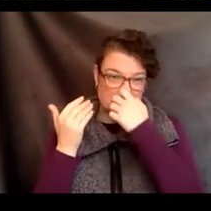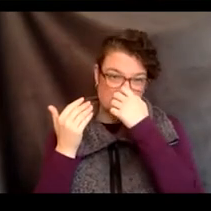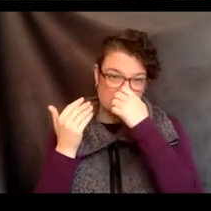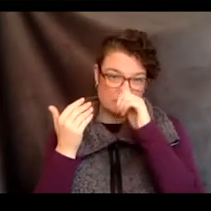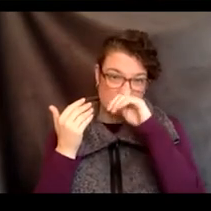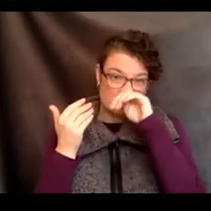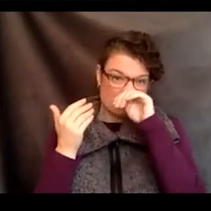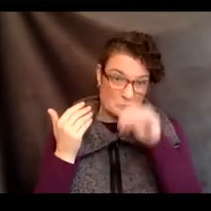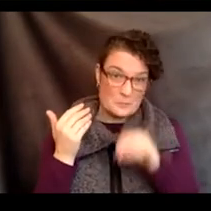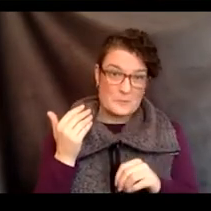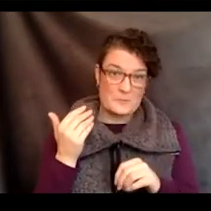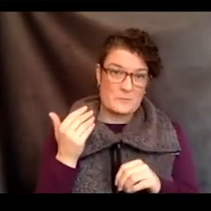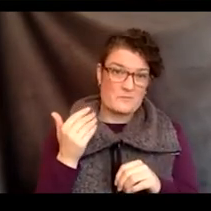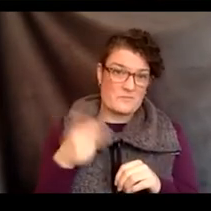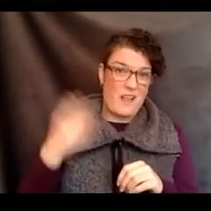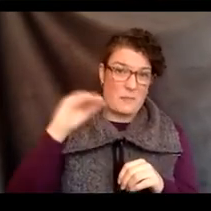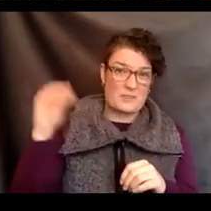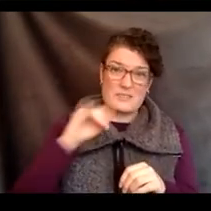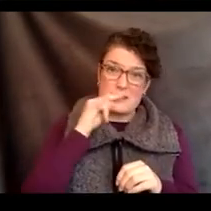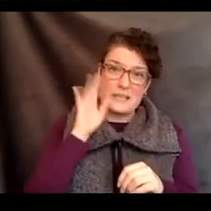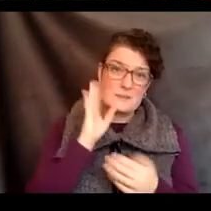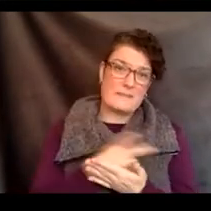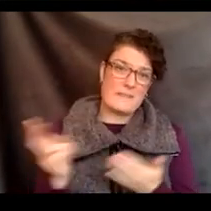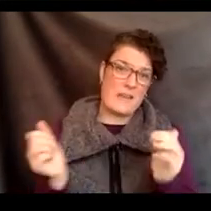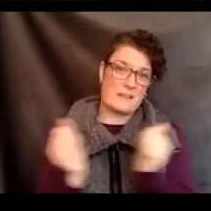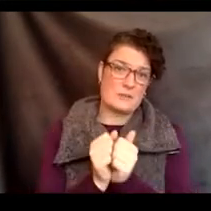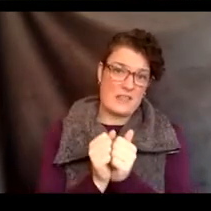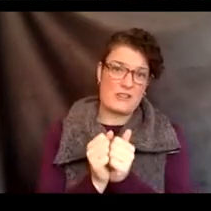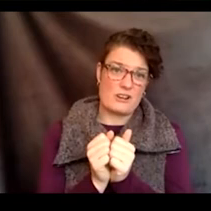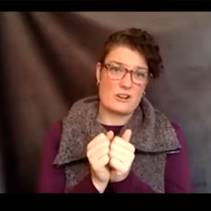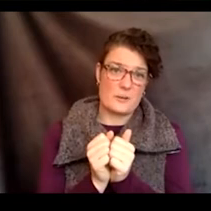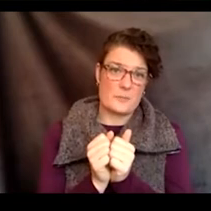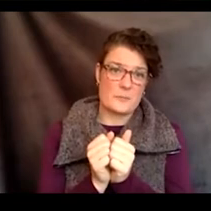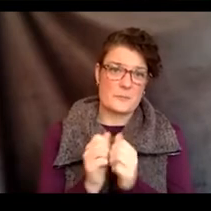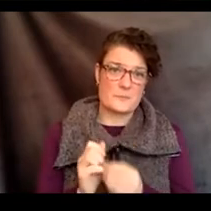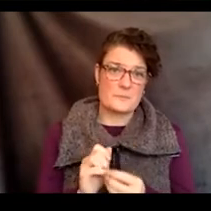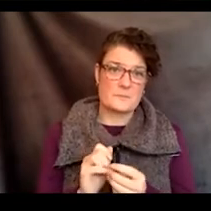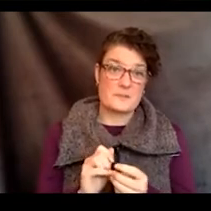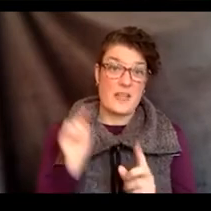you know, a good swath of kids know they're gonna fail together. And that's the together